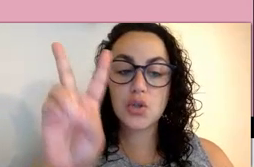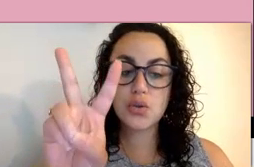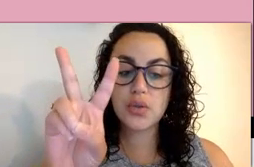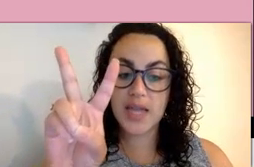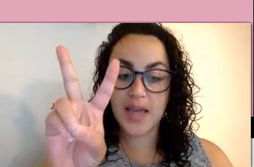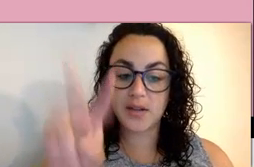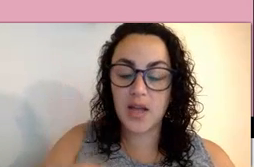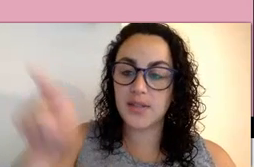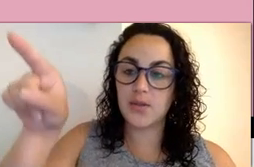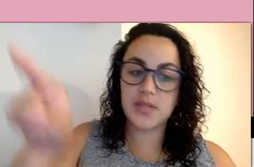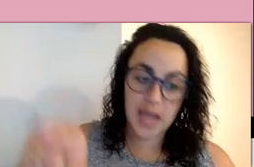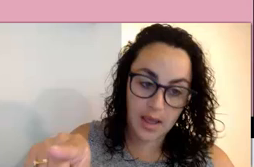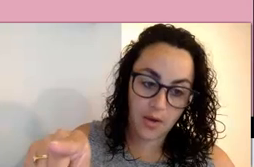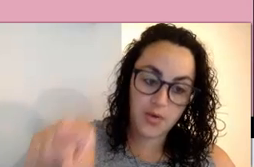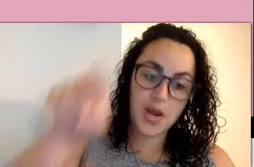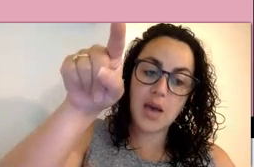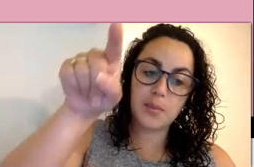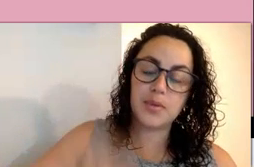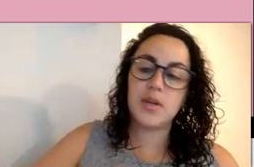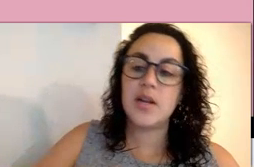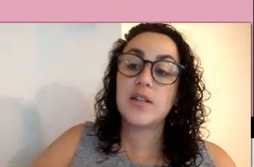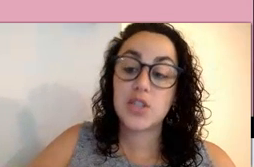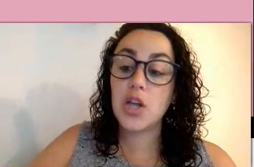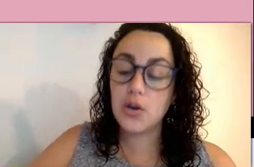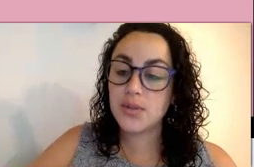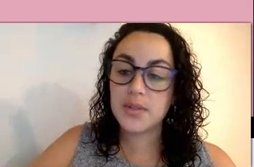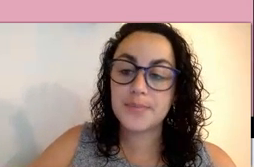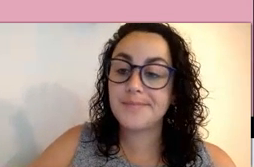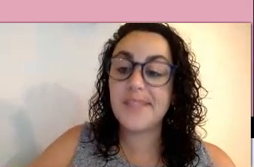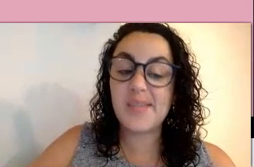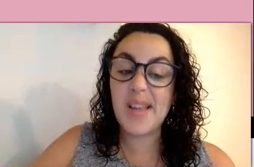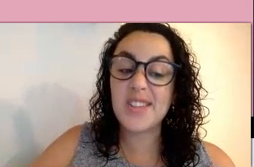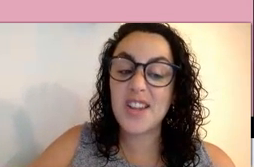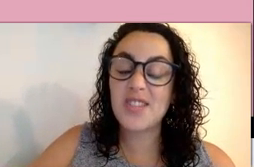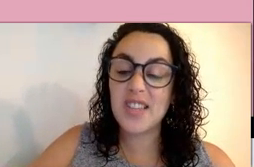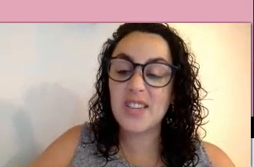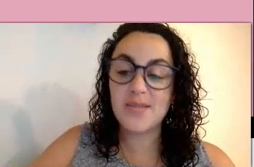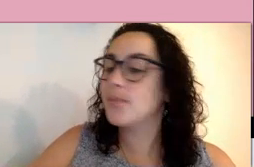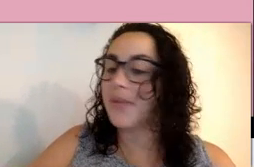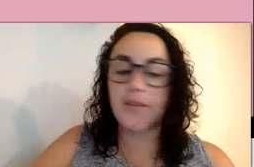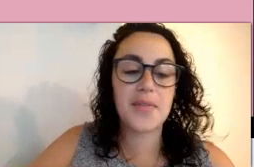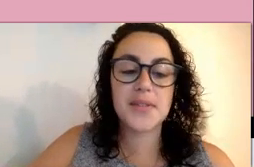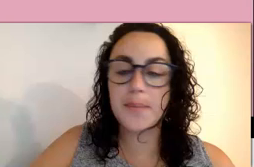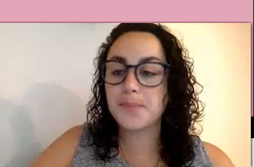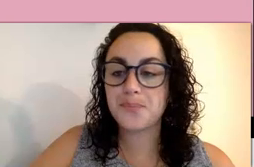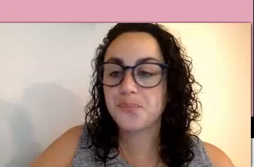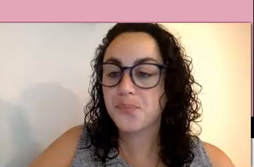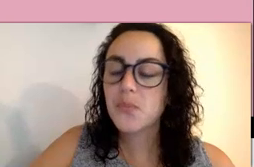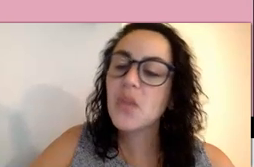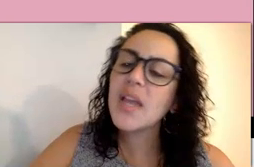has 2 diagonal lines. It goes down, up. It's close. They might try to trick you, but they're not the